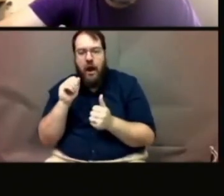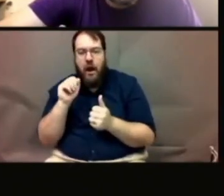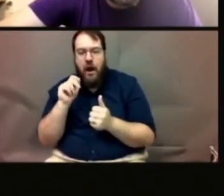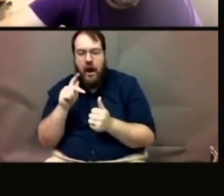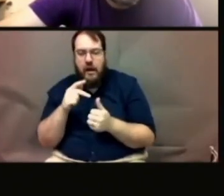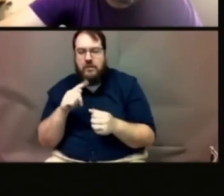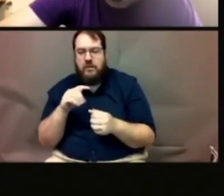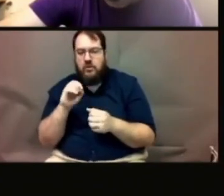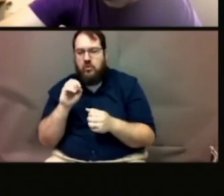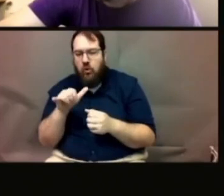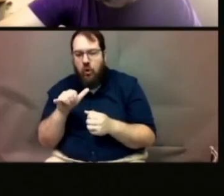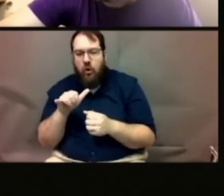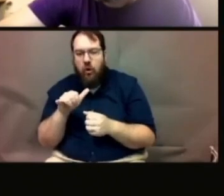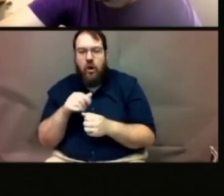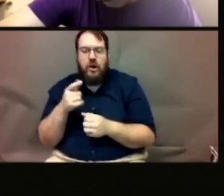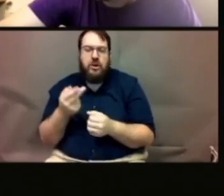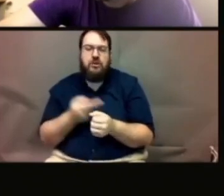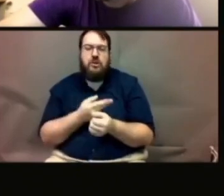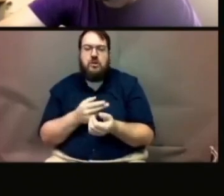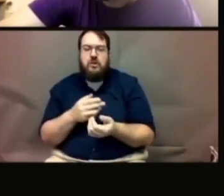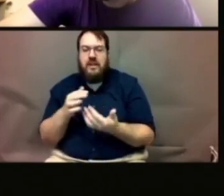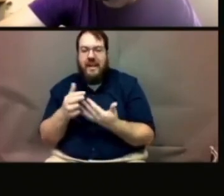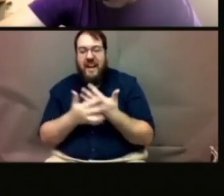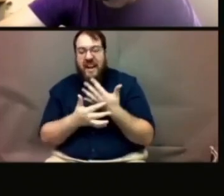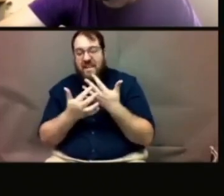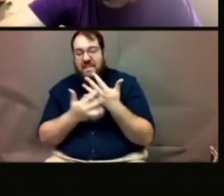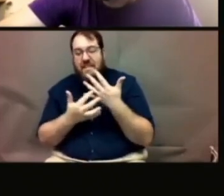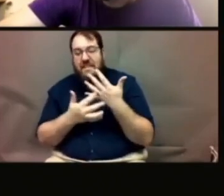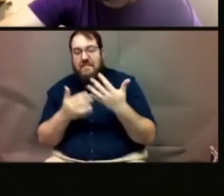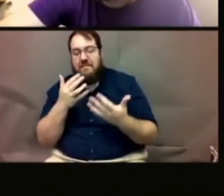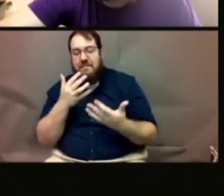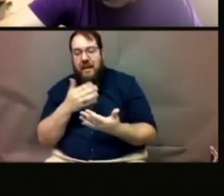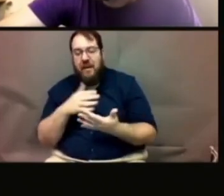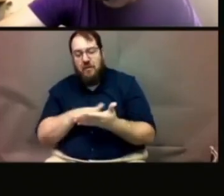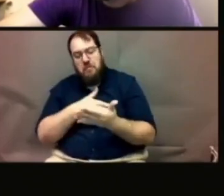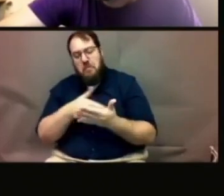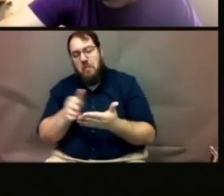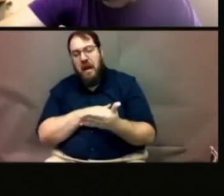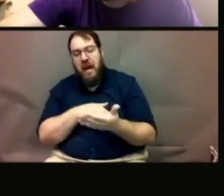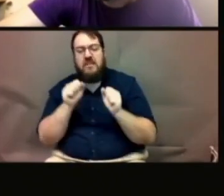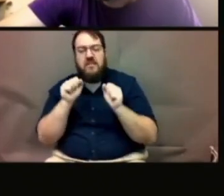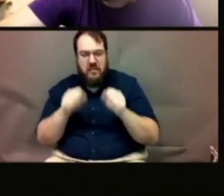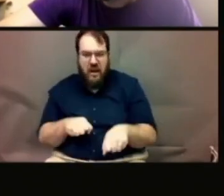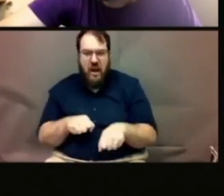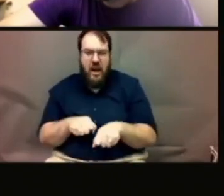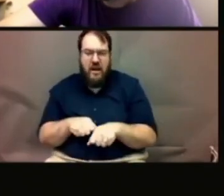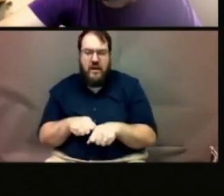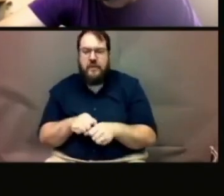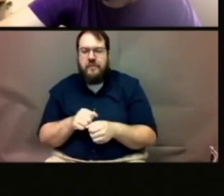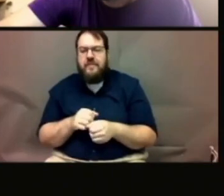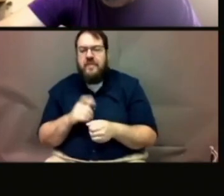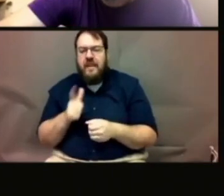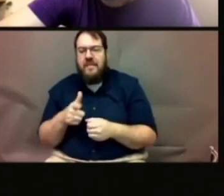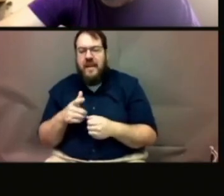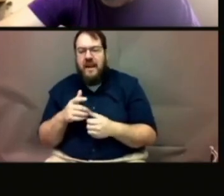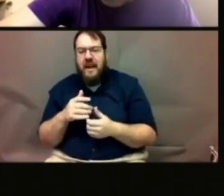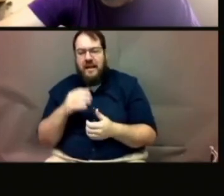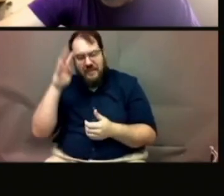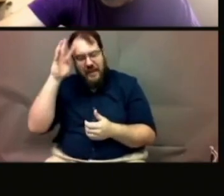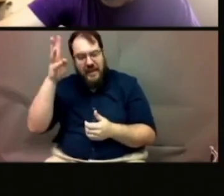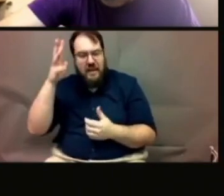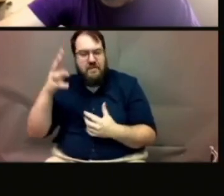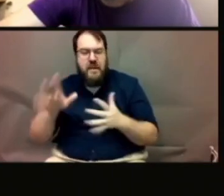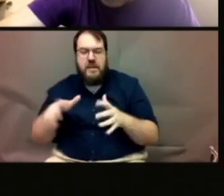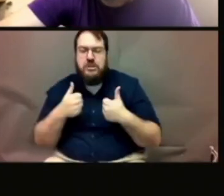finger paint similar to what we did just now with Make a Sketch, and end with an invention challenge where your students